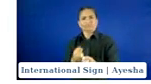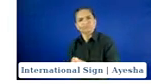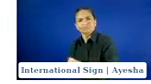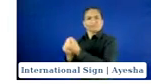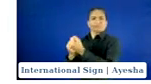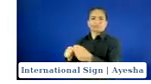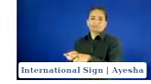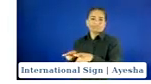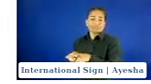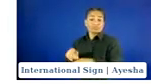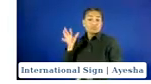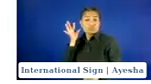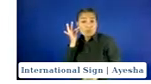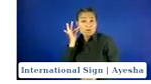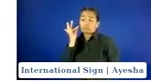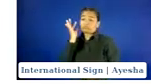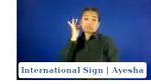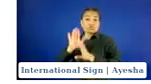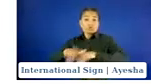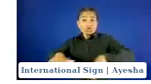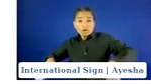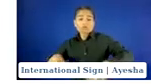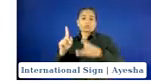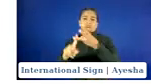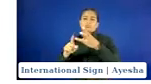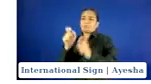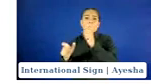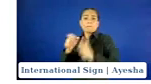to face exclusion from social protection program.